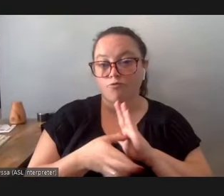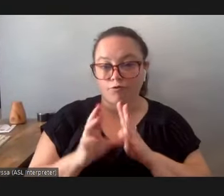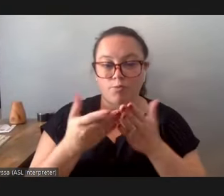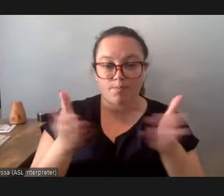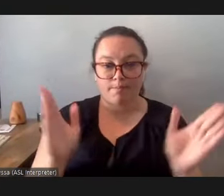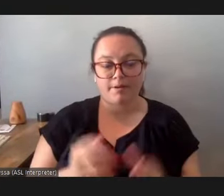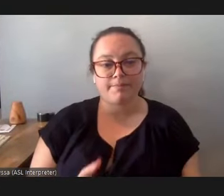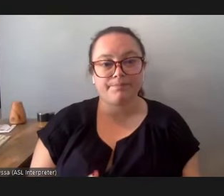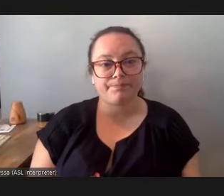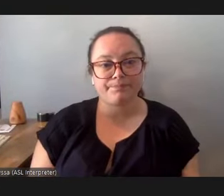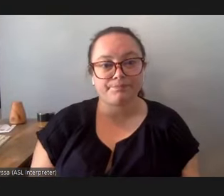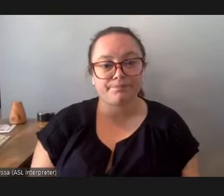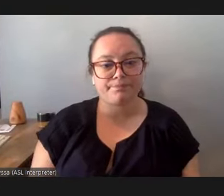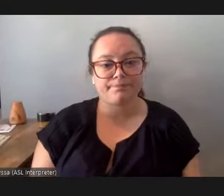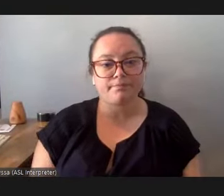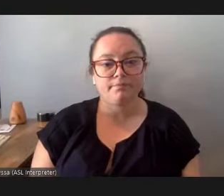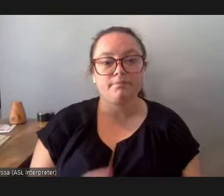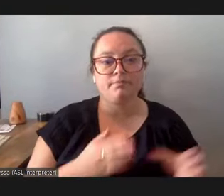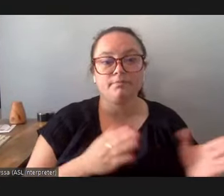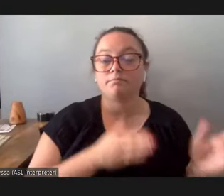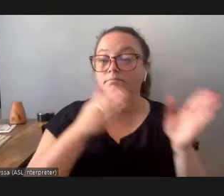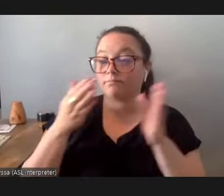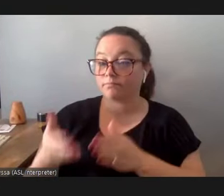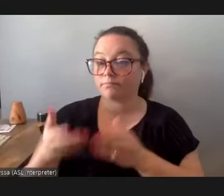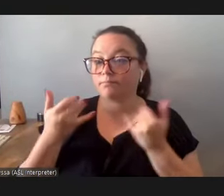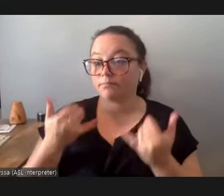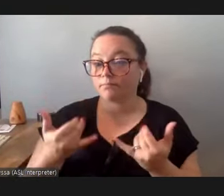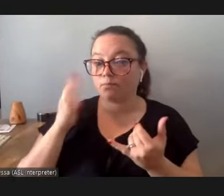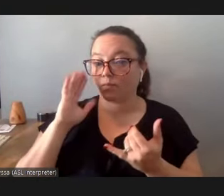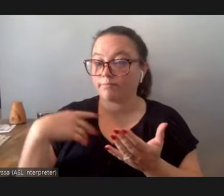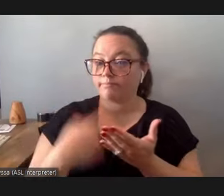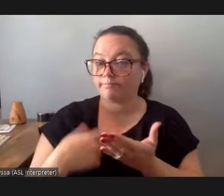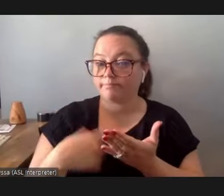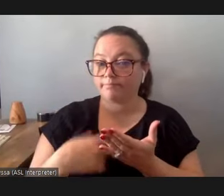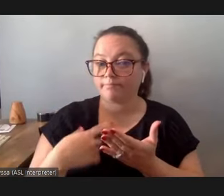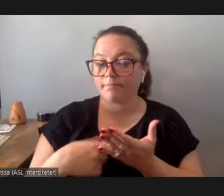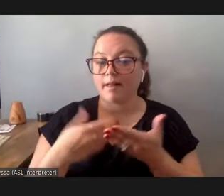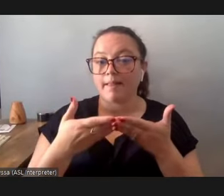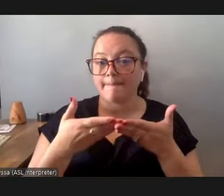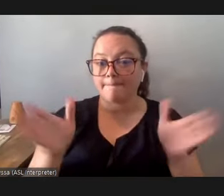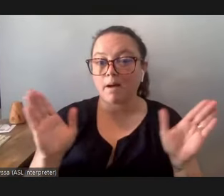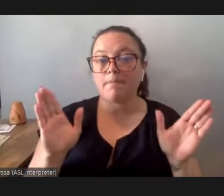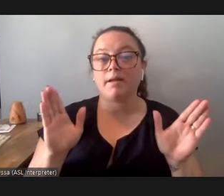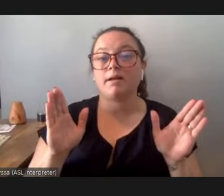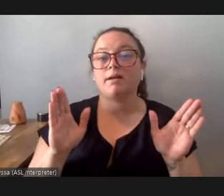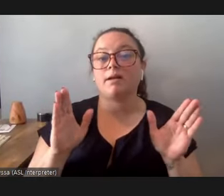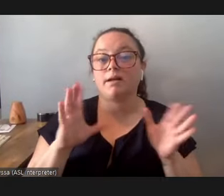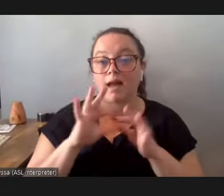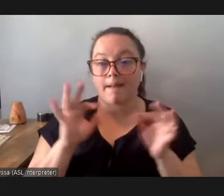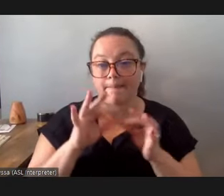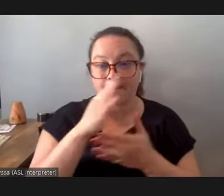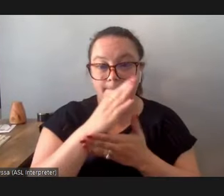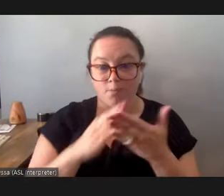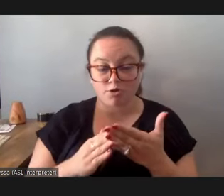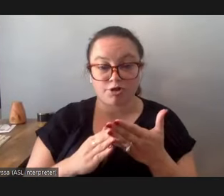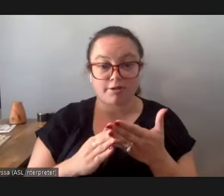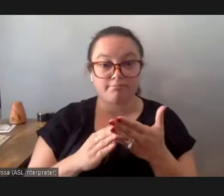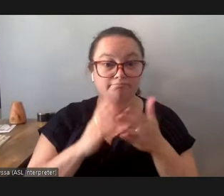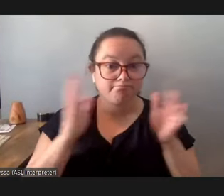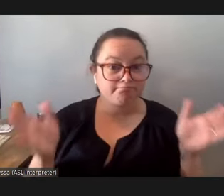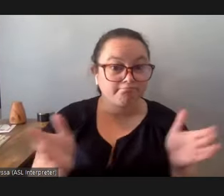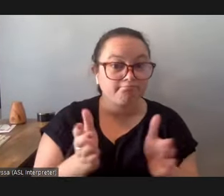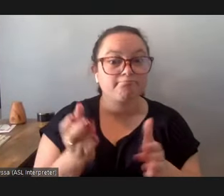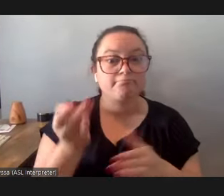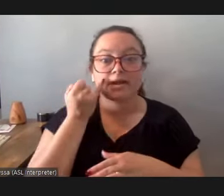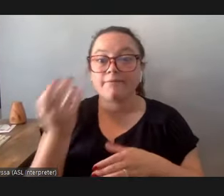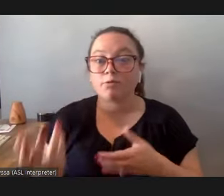We will now move to the public comment portion of today's webinar. We encourage anyone joining via Zoom or live stream to take a